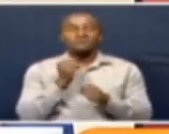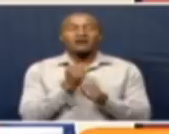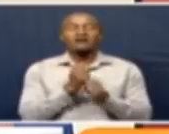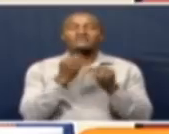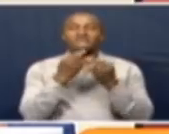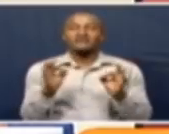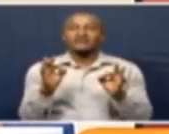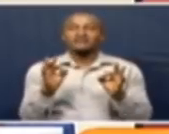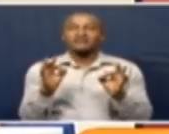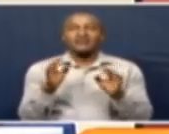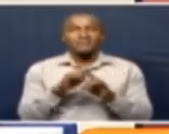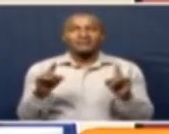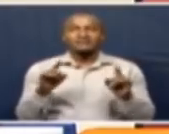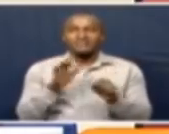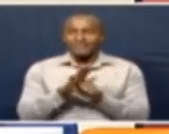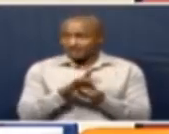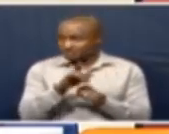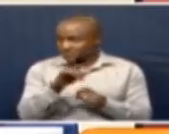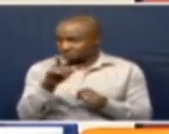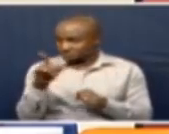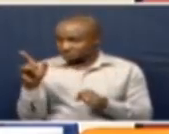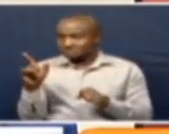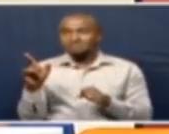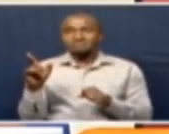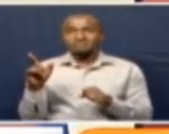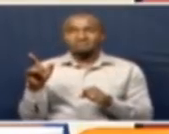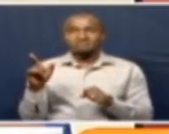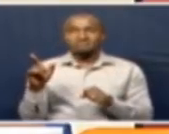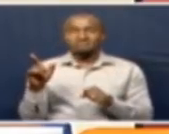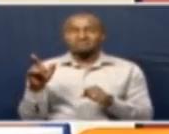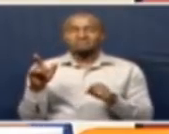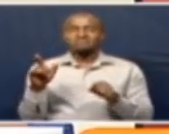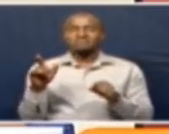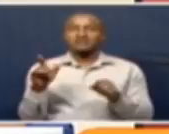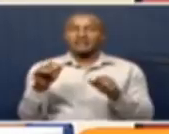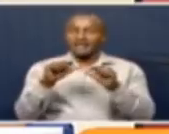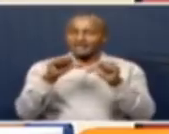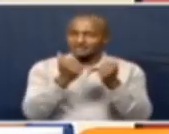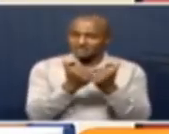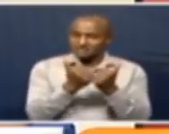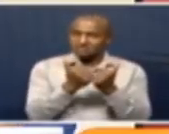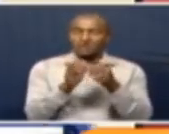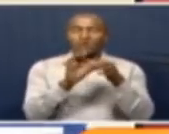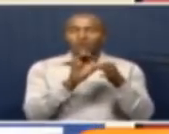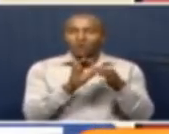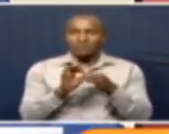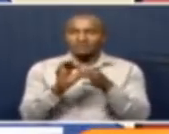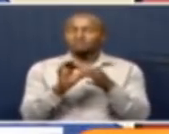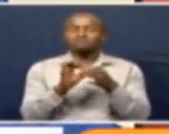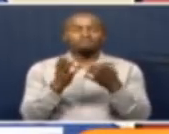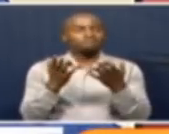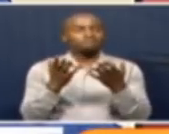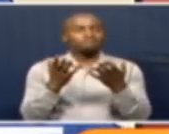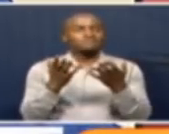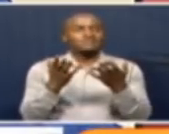yet this is what a lot of agencies and indeed corporates, music artists are subjecting commercial models